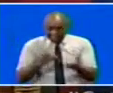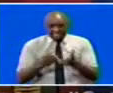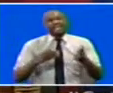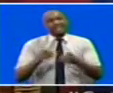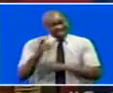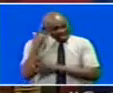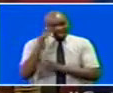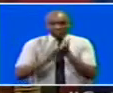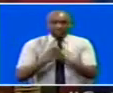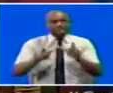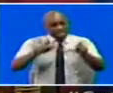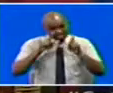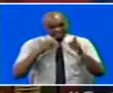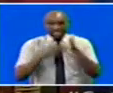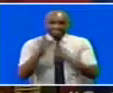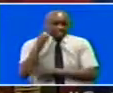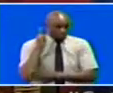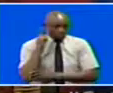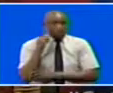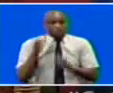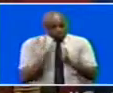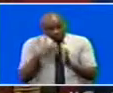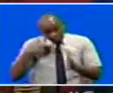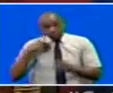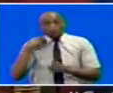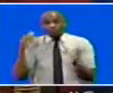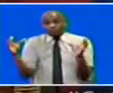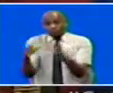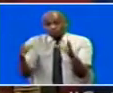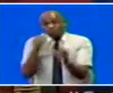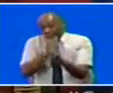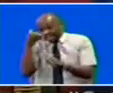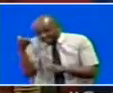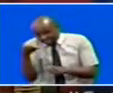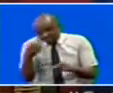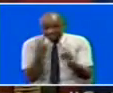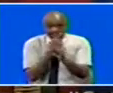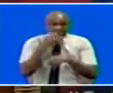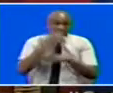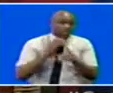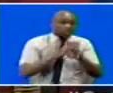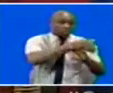light weapons, as well as marauding bandits operating across the border.